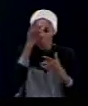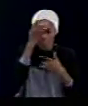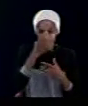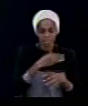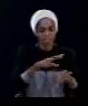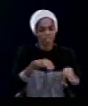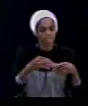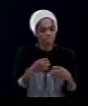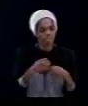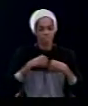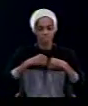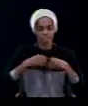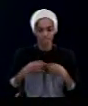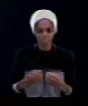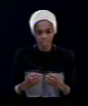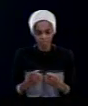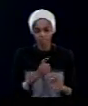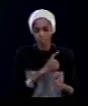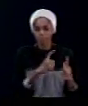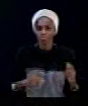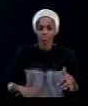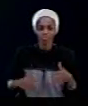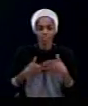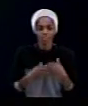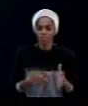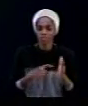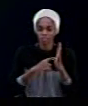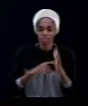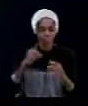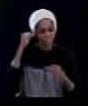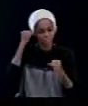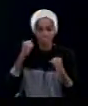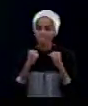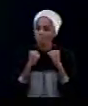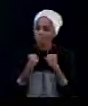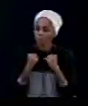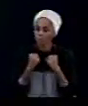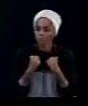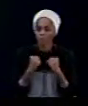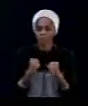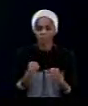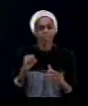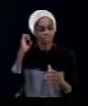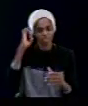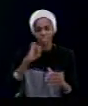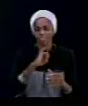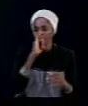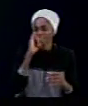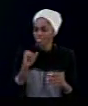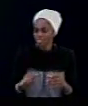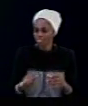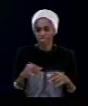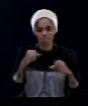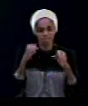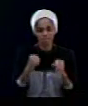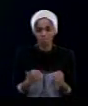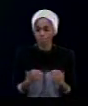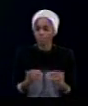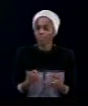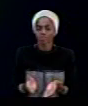them. God has been demonstrating his power that is still God. Lift up your